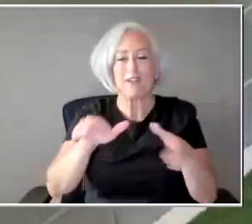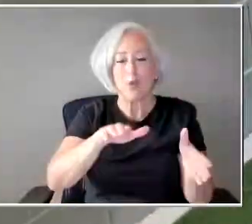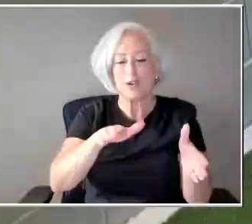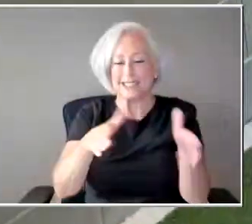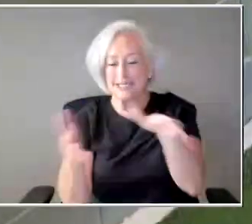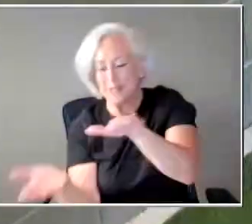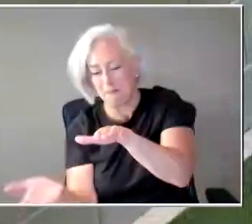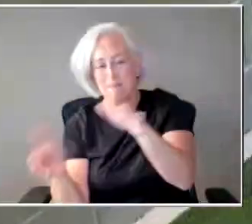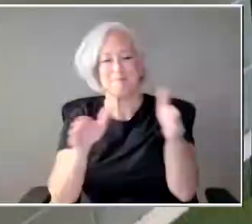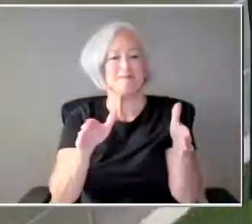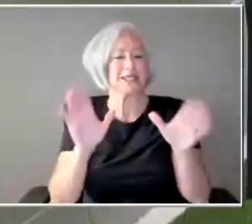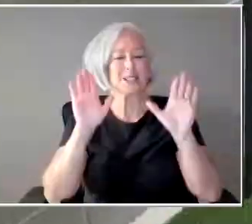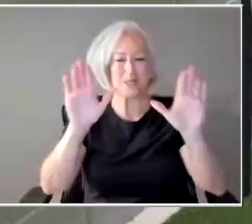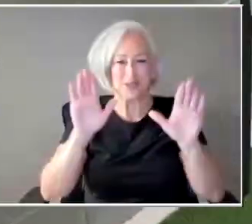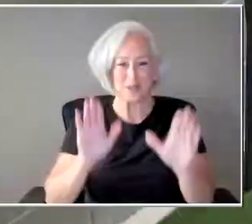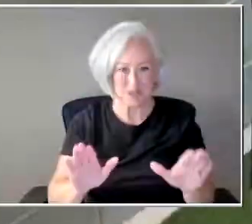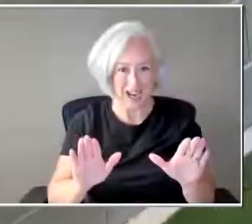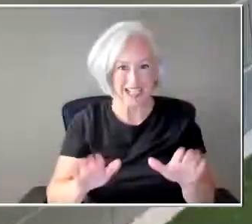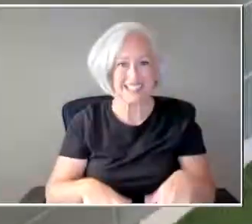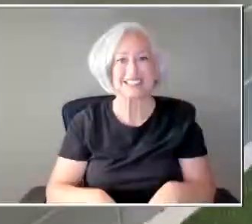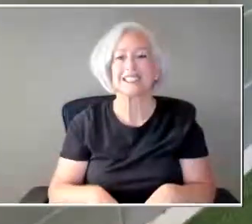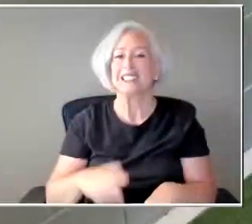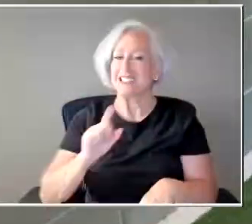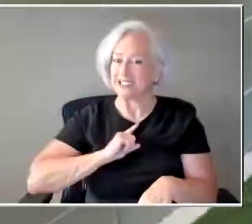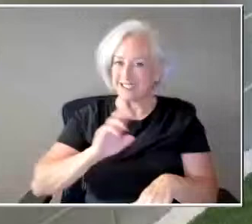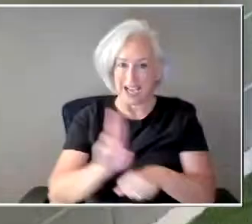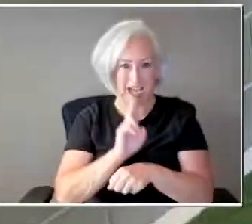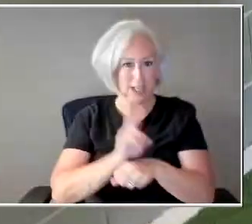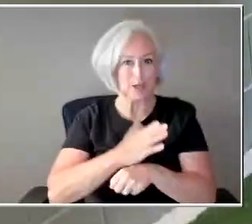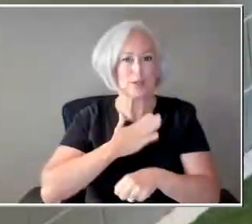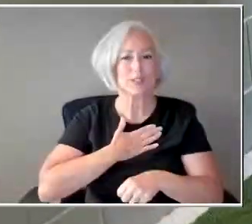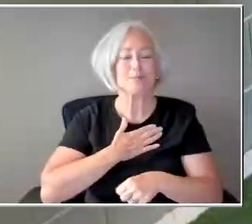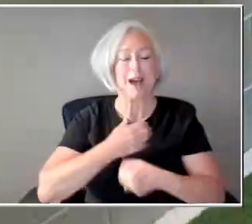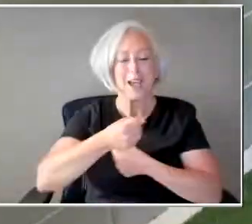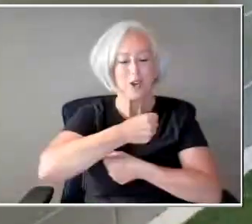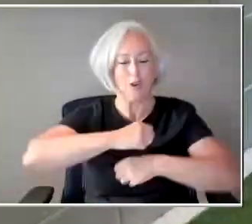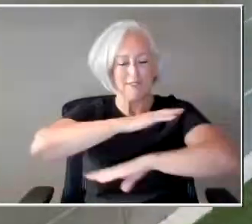But absolutely, I use my coffee table at home to do dips. So,